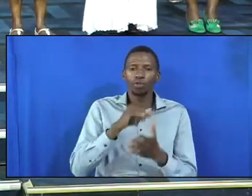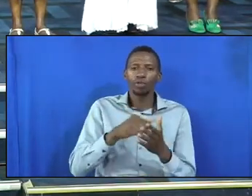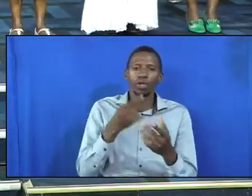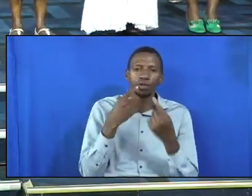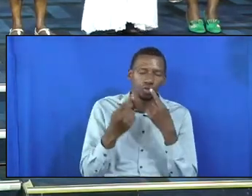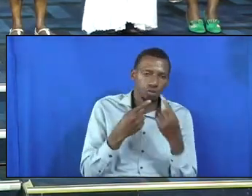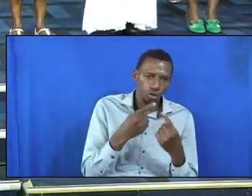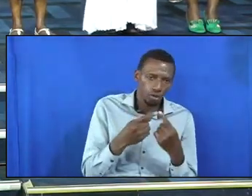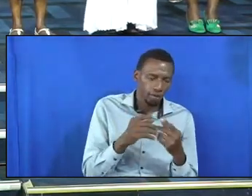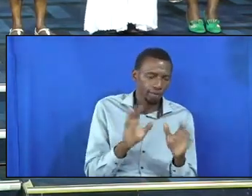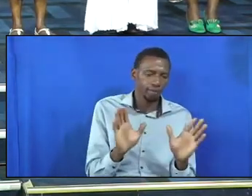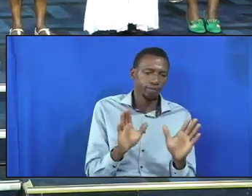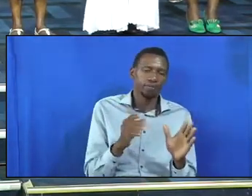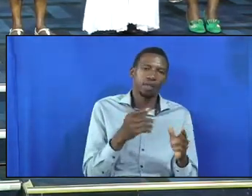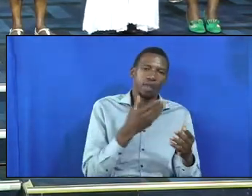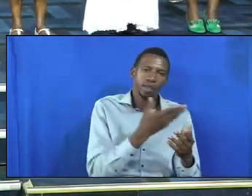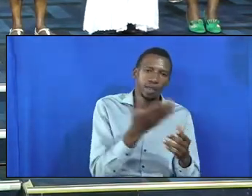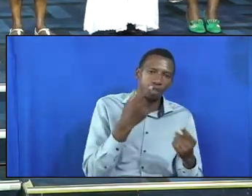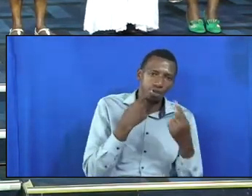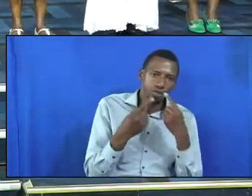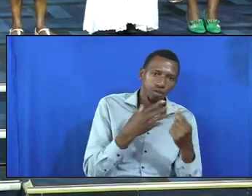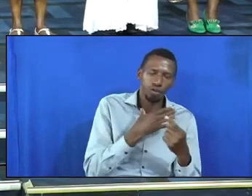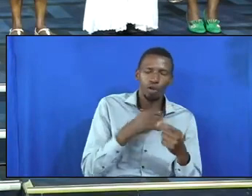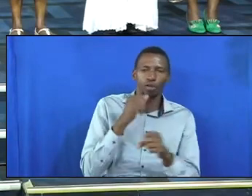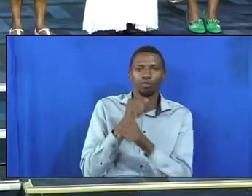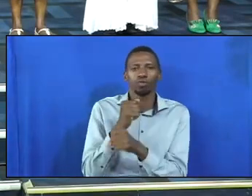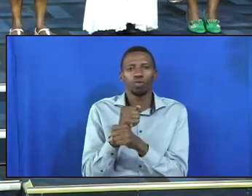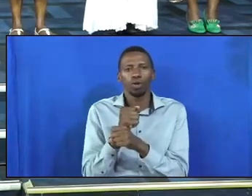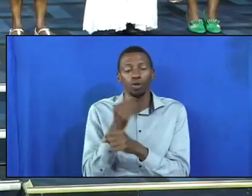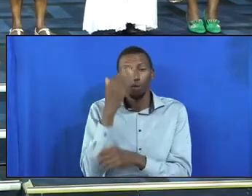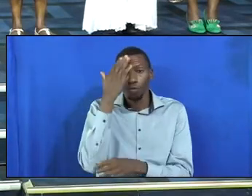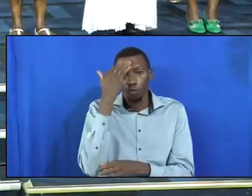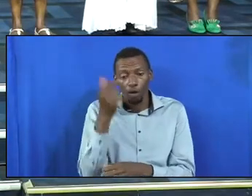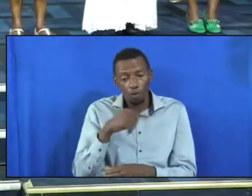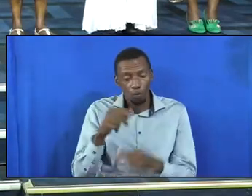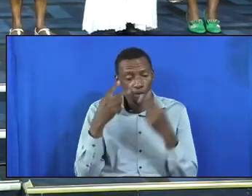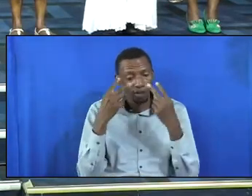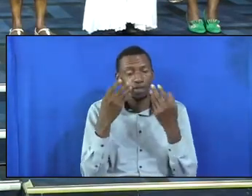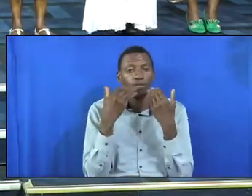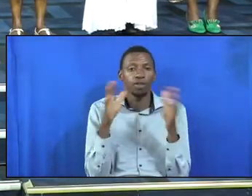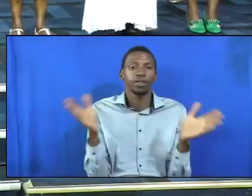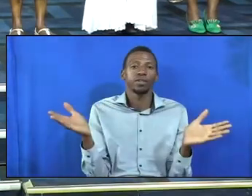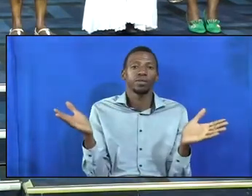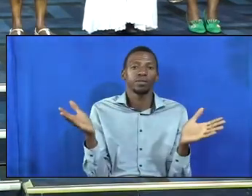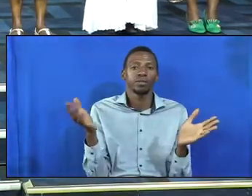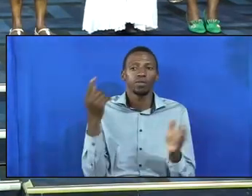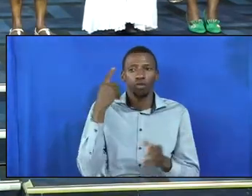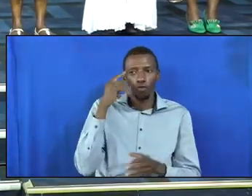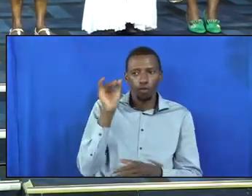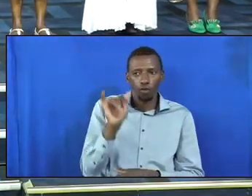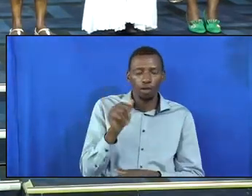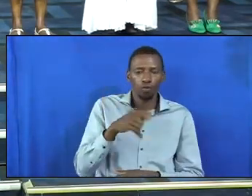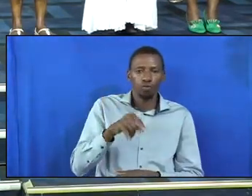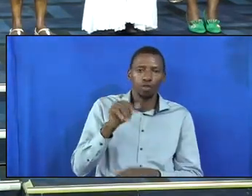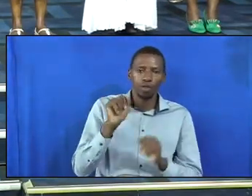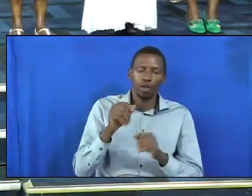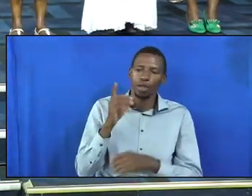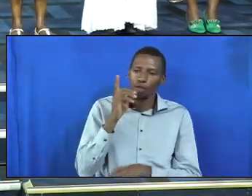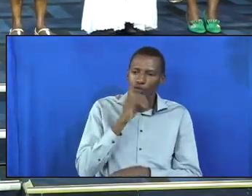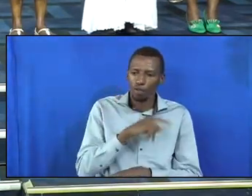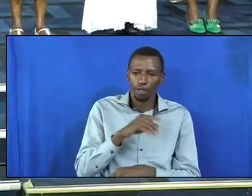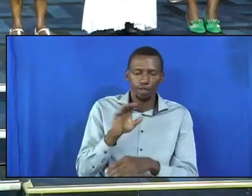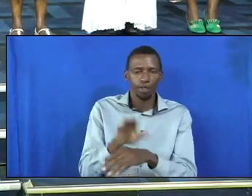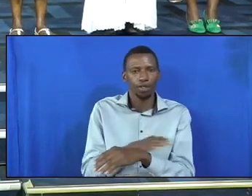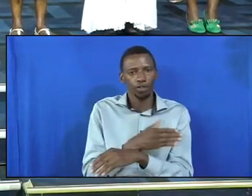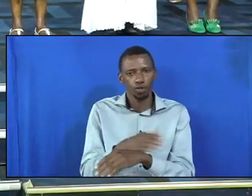talk and they perform. Because we have seen their track record. So for that, we can complete the song